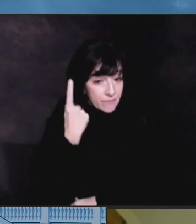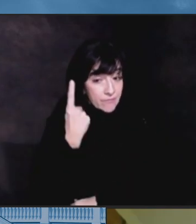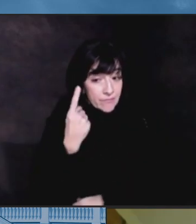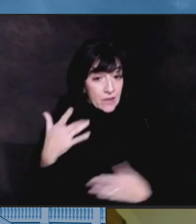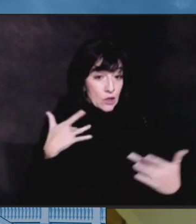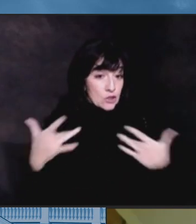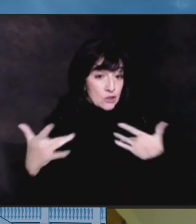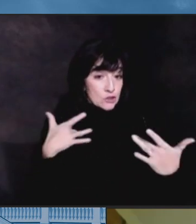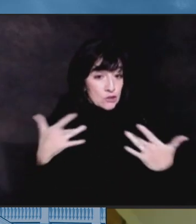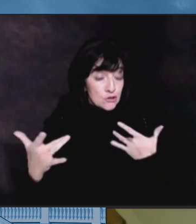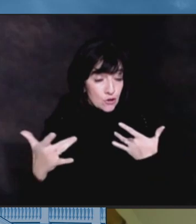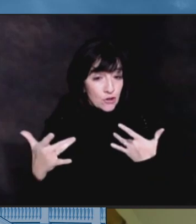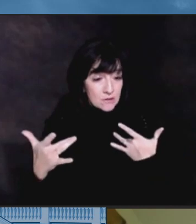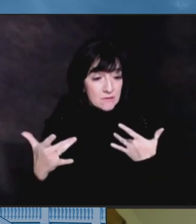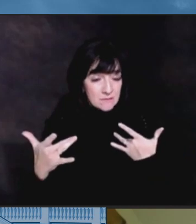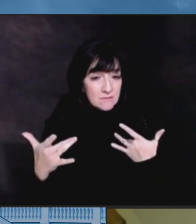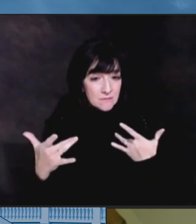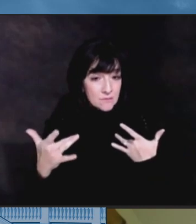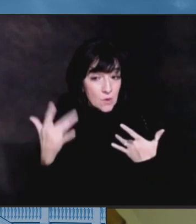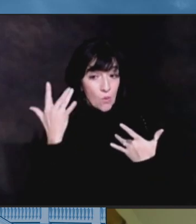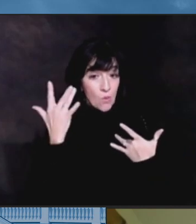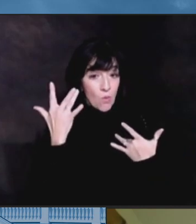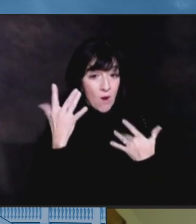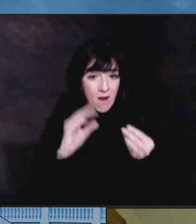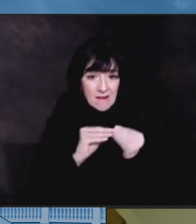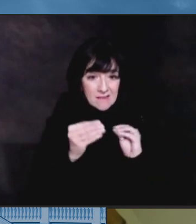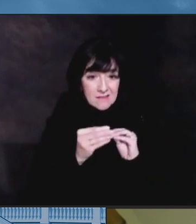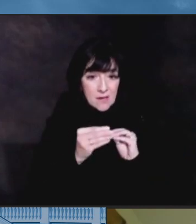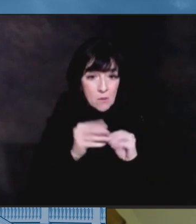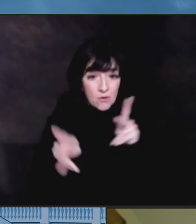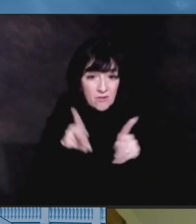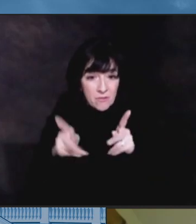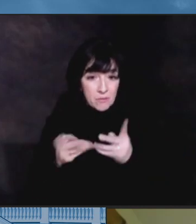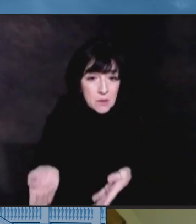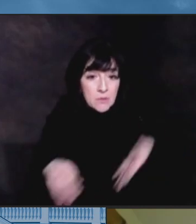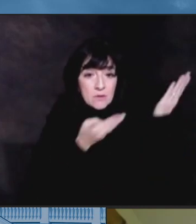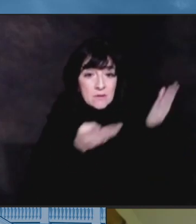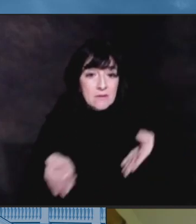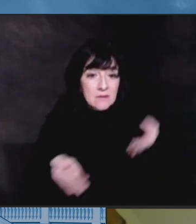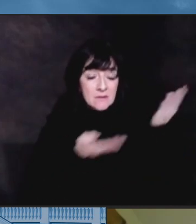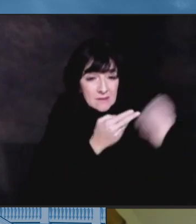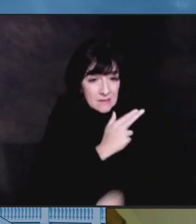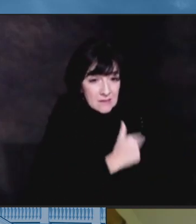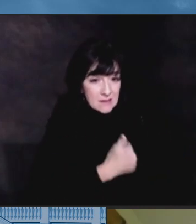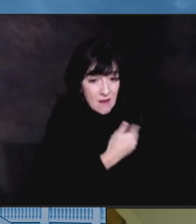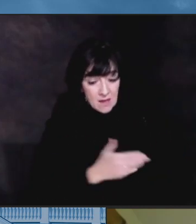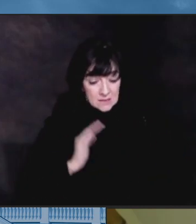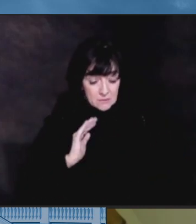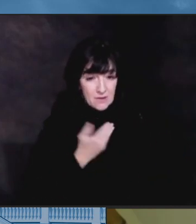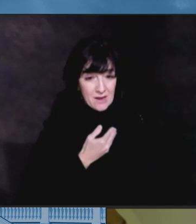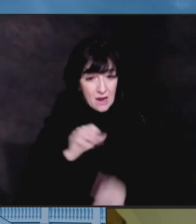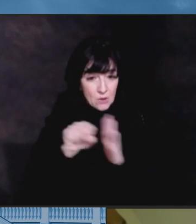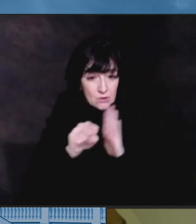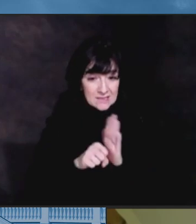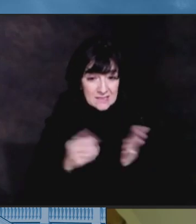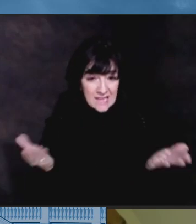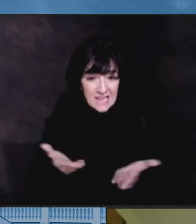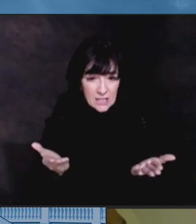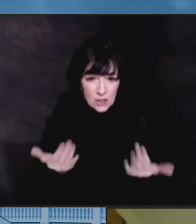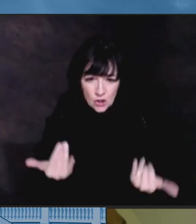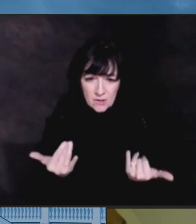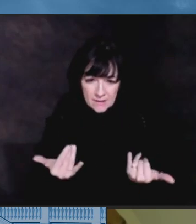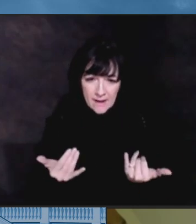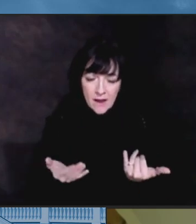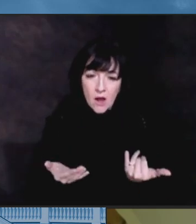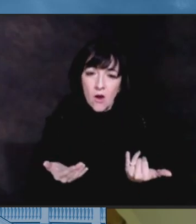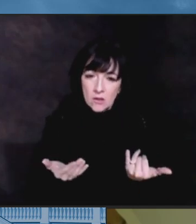over the rising hospitalizations of COVID-19 patients here in our state are reaching an alarming